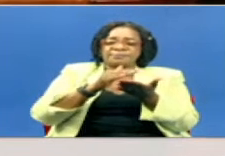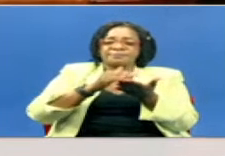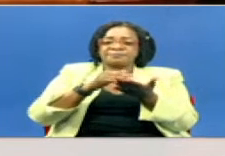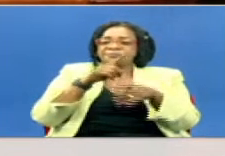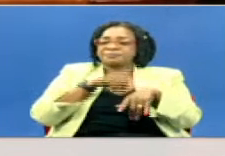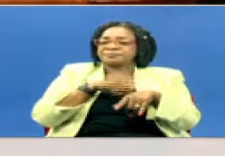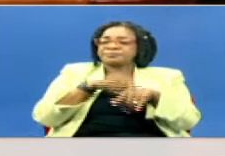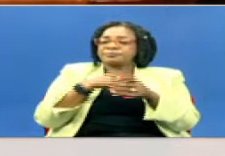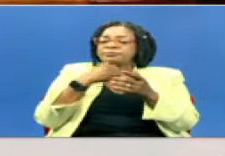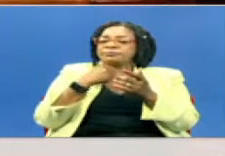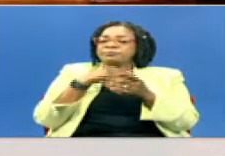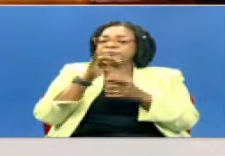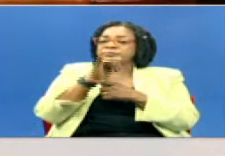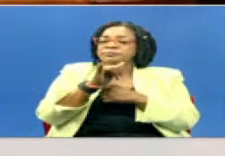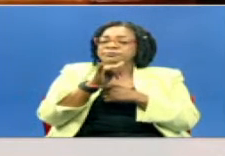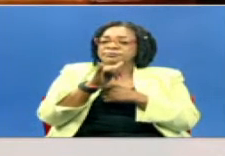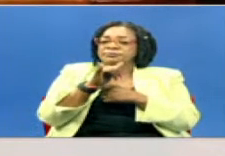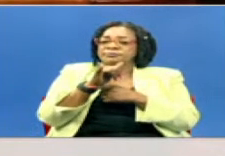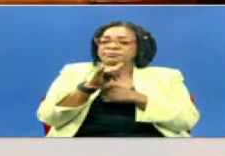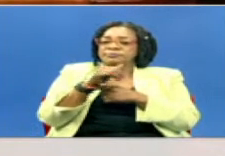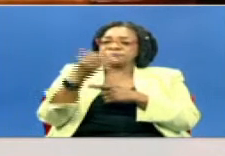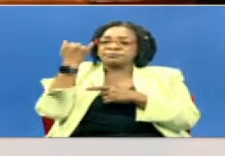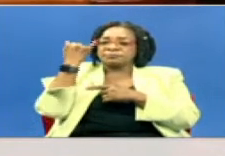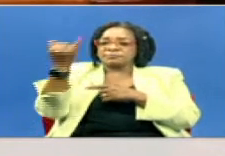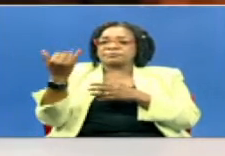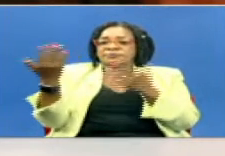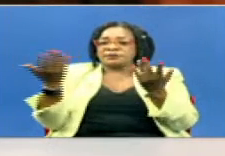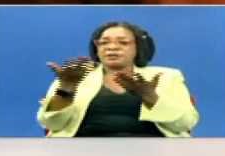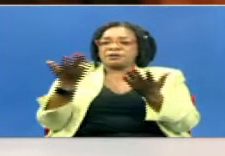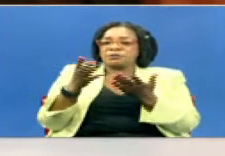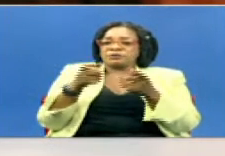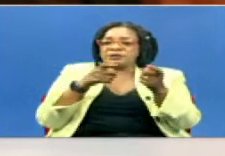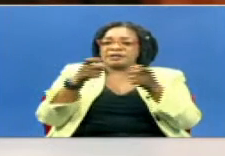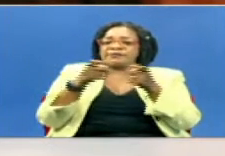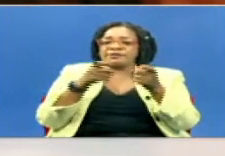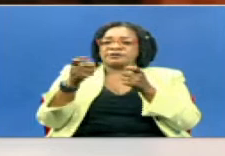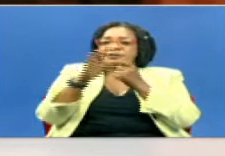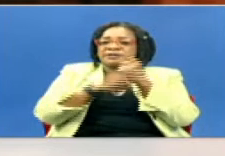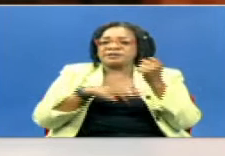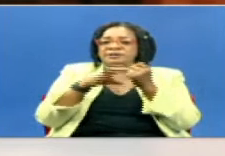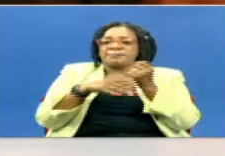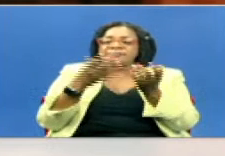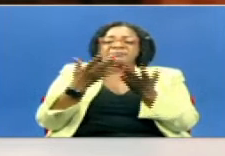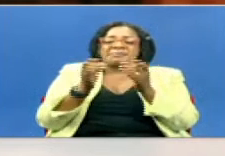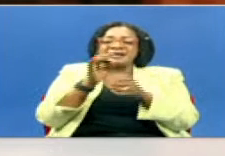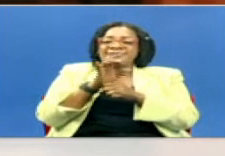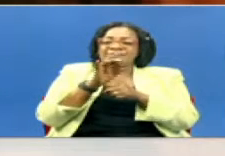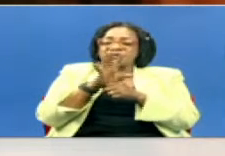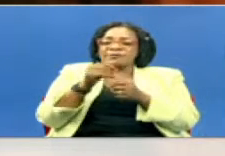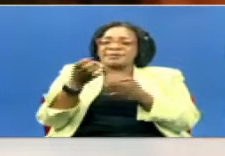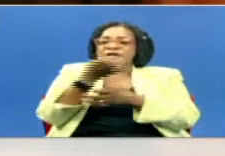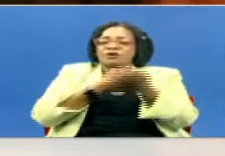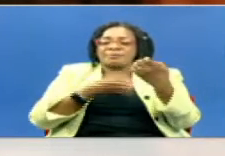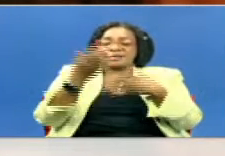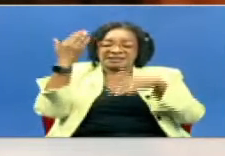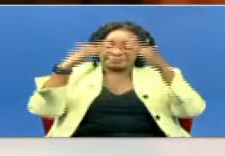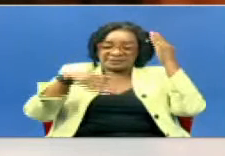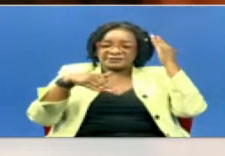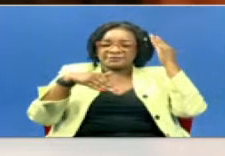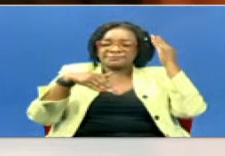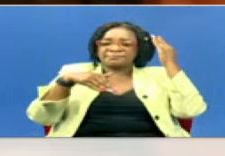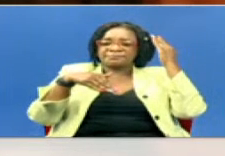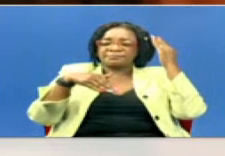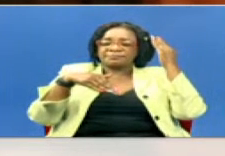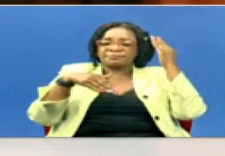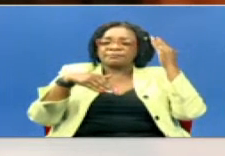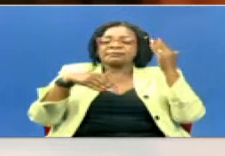certainly, which has its own ideas on how it wants to govern the country, perhaps even advice from economic experts, yeah. Don't you think that I